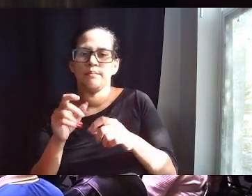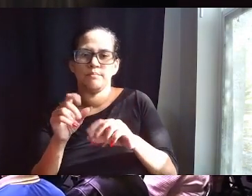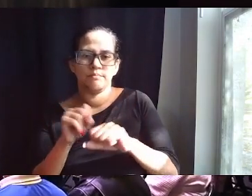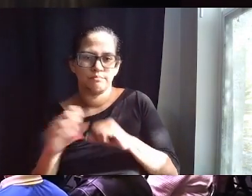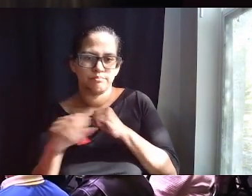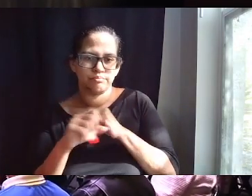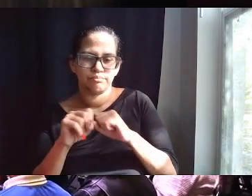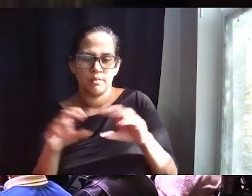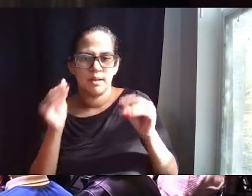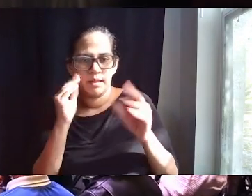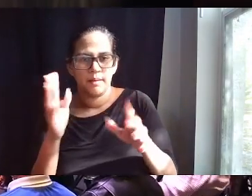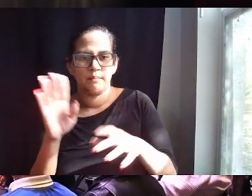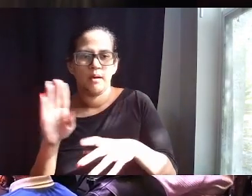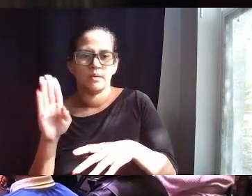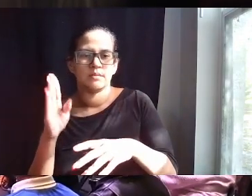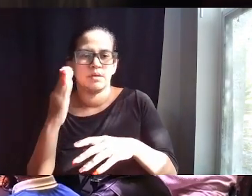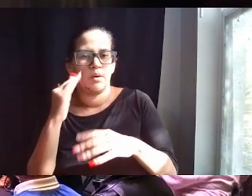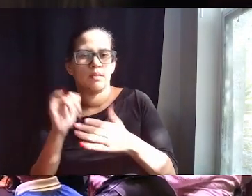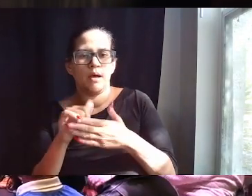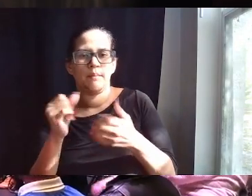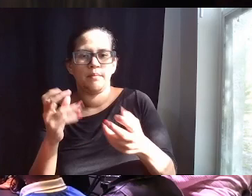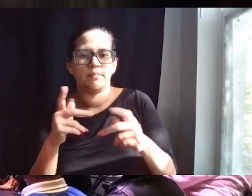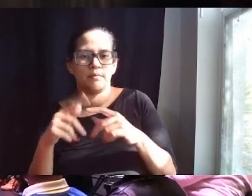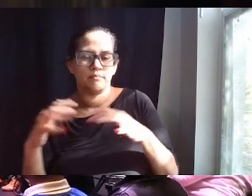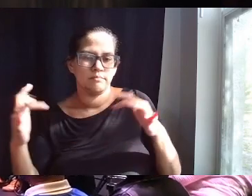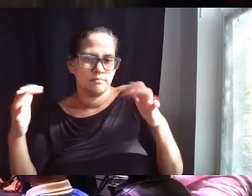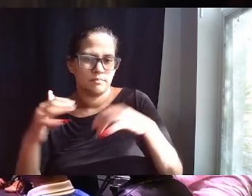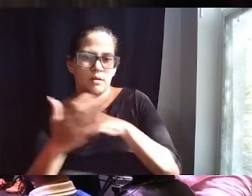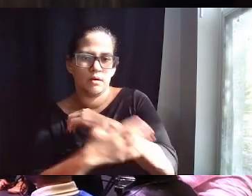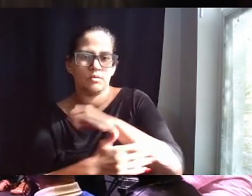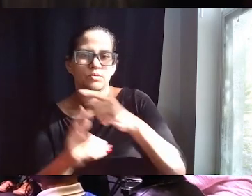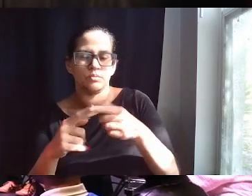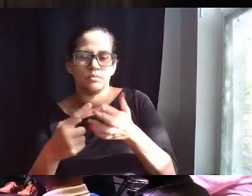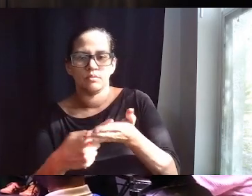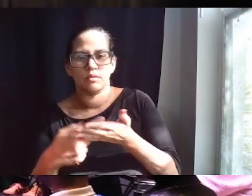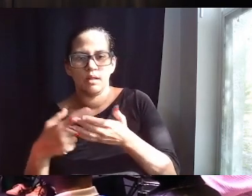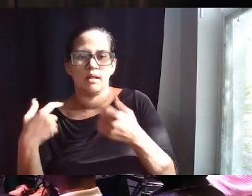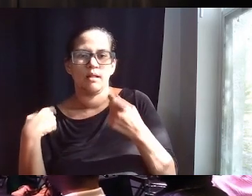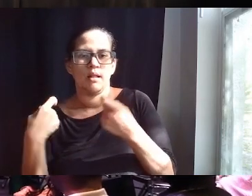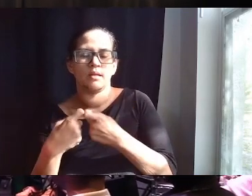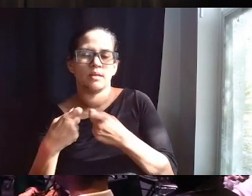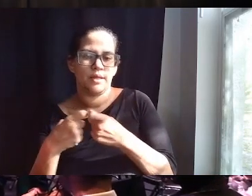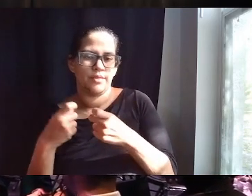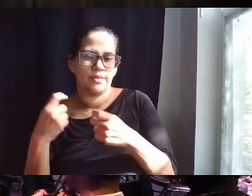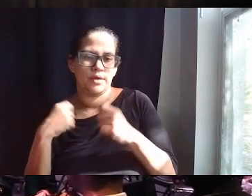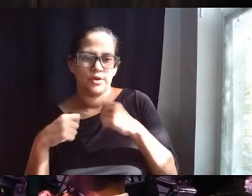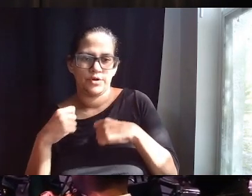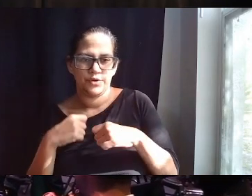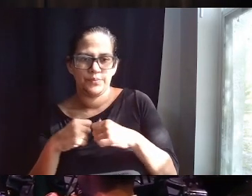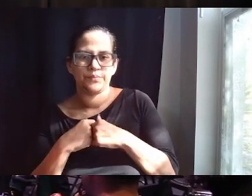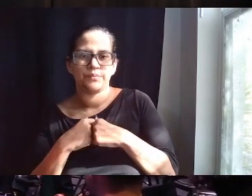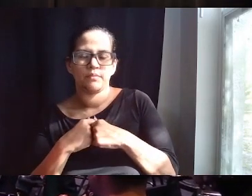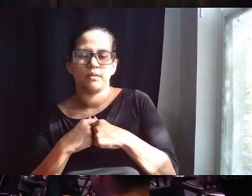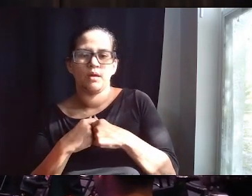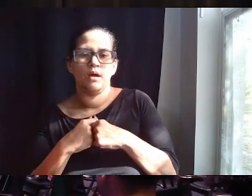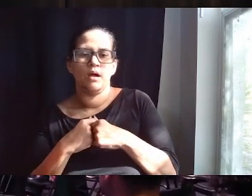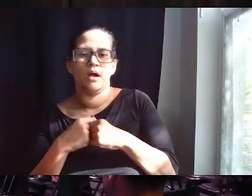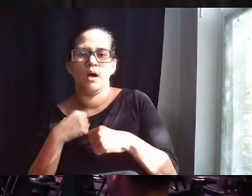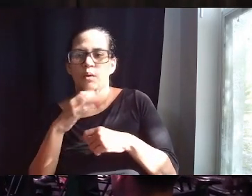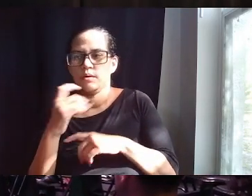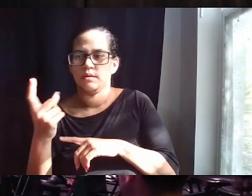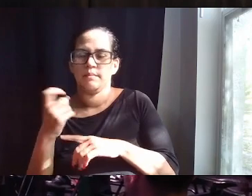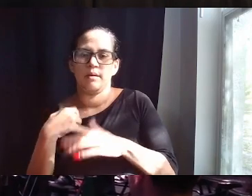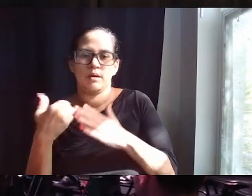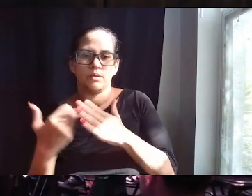a bunch of crazy people were coming from around the country to discuss Latine theater. I was asked by my new employer, Emerson